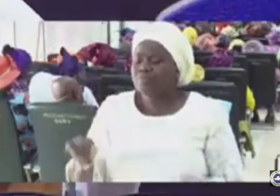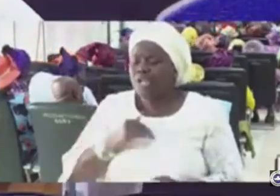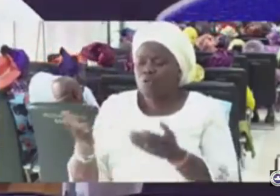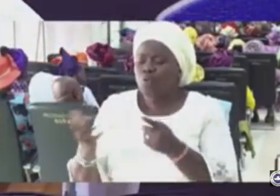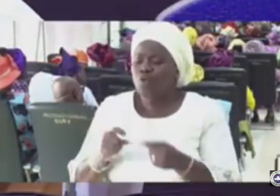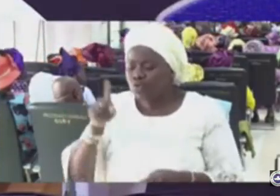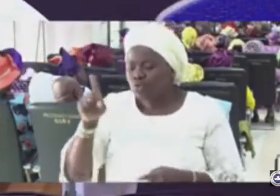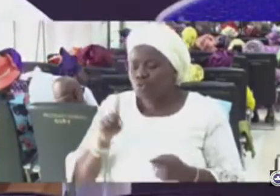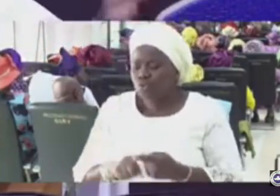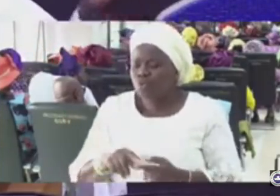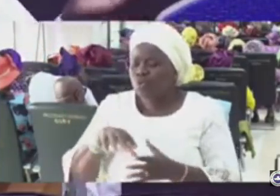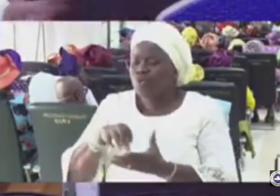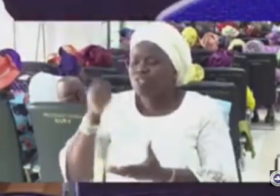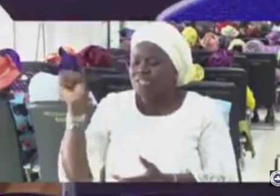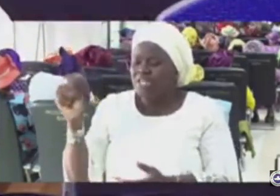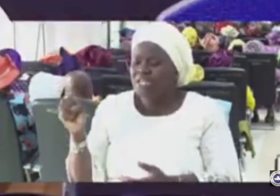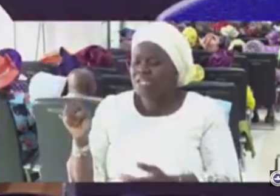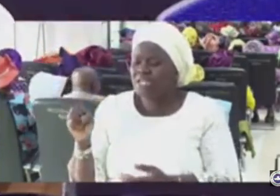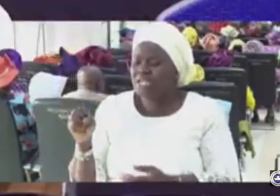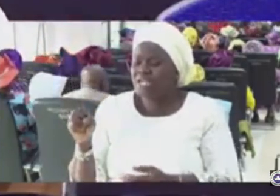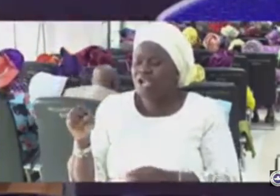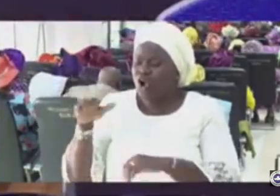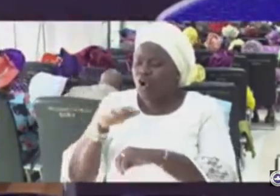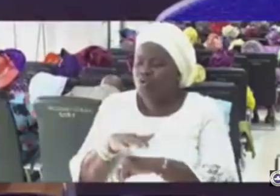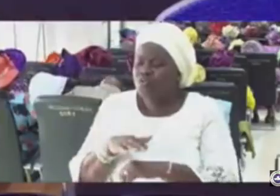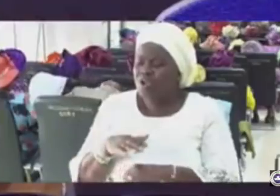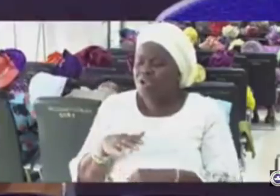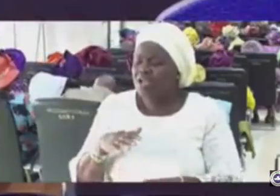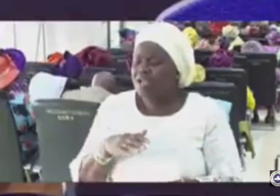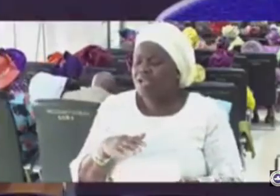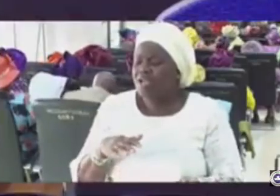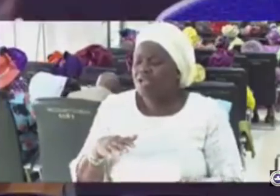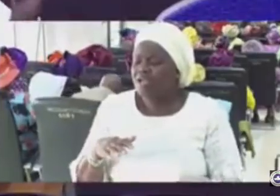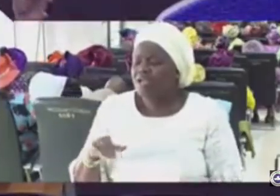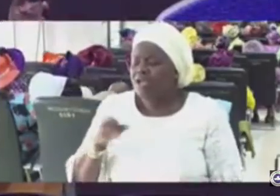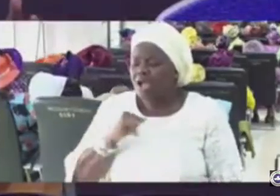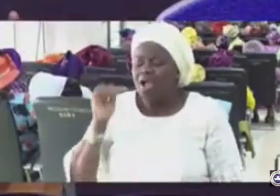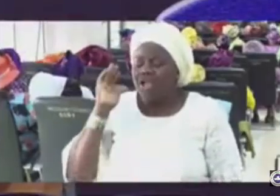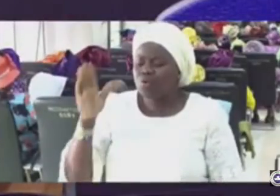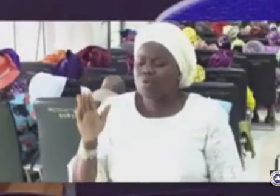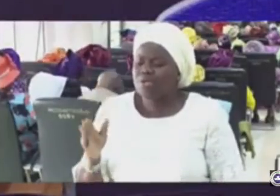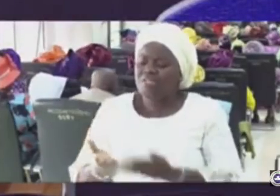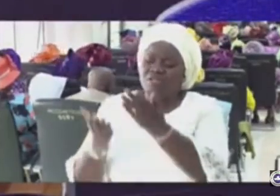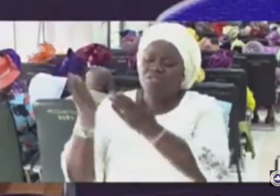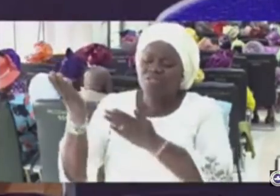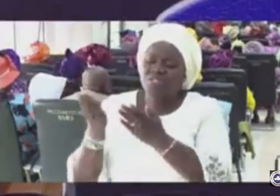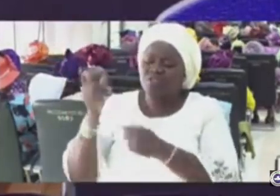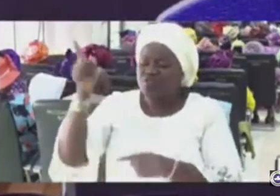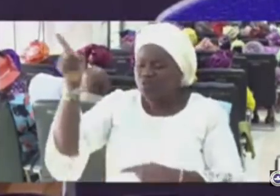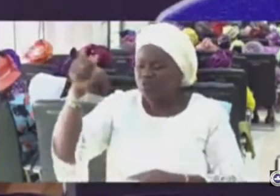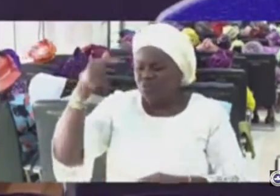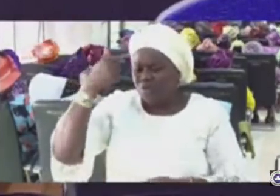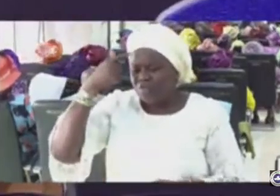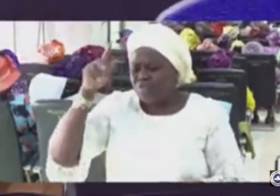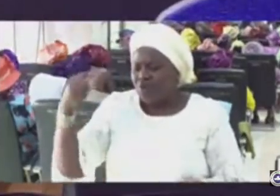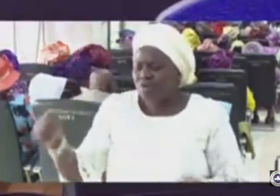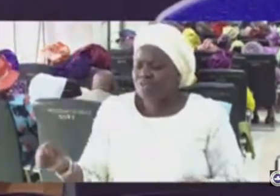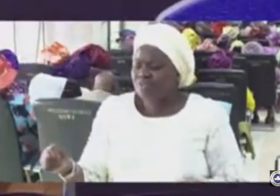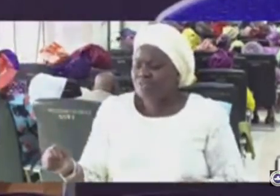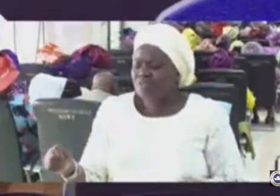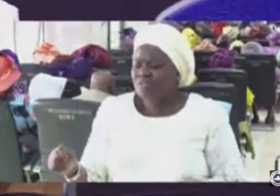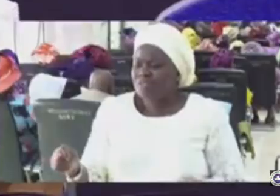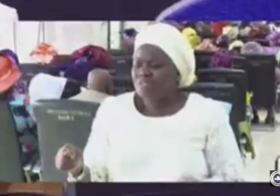from now on. I will serve you for the rest of my life. Let everything become new for me, Lord. Please save my